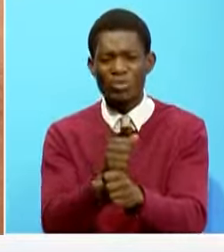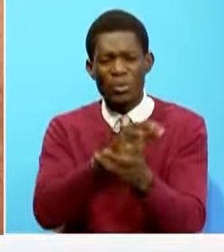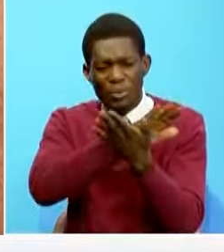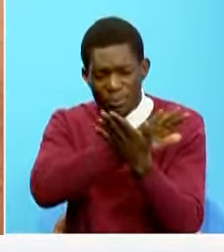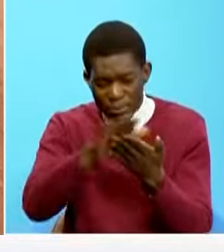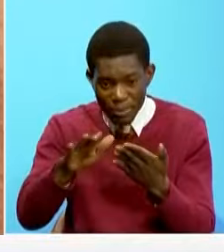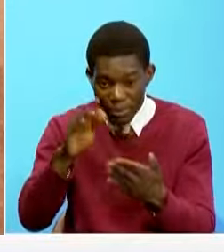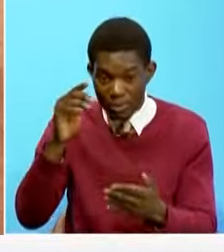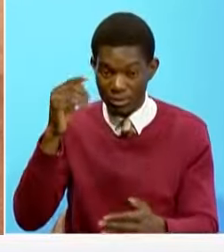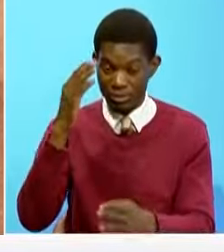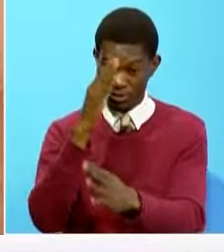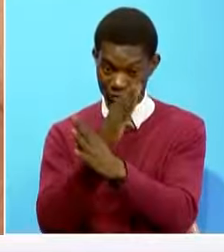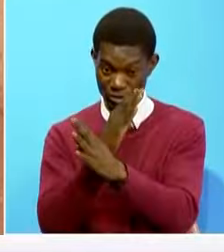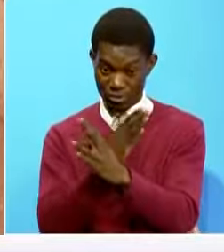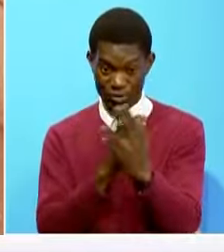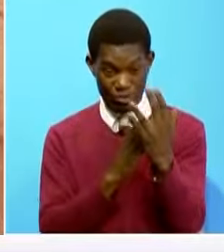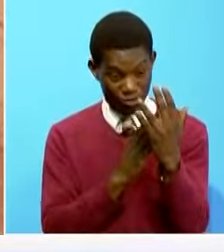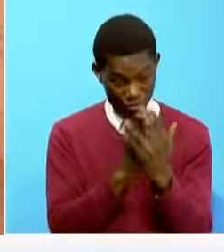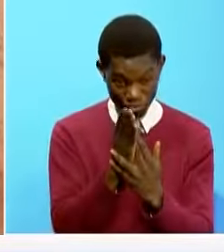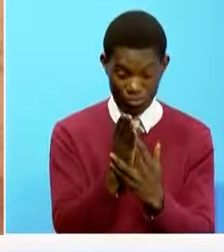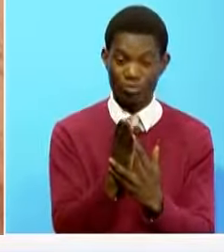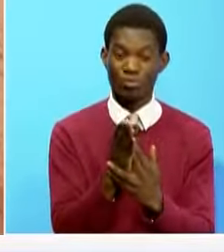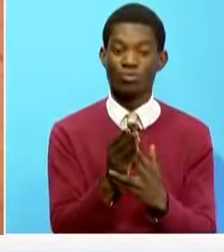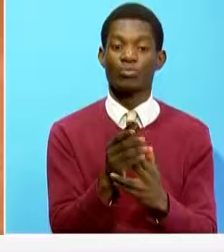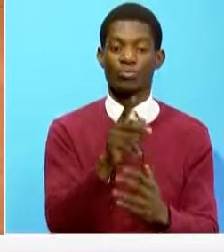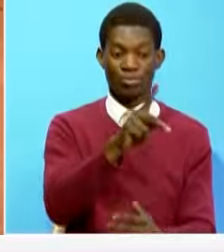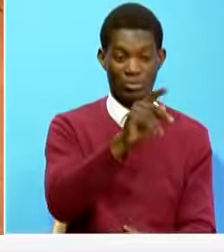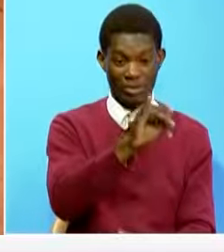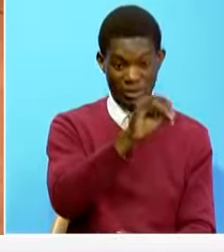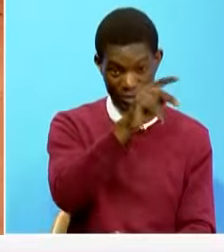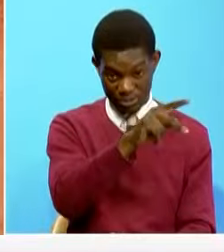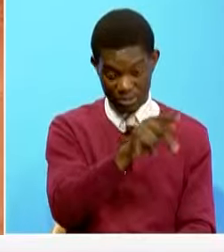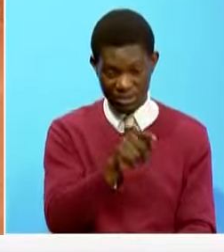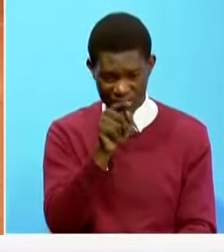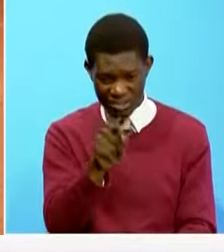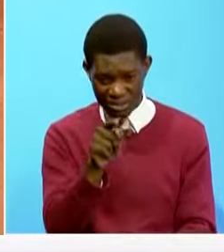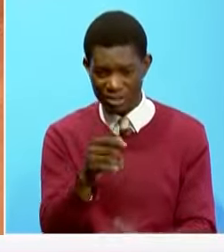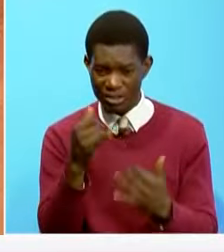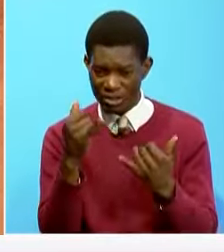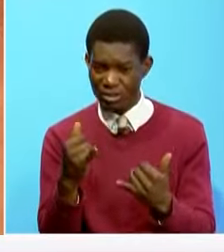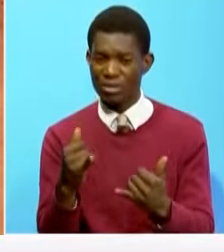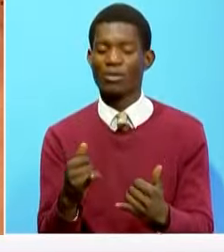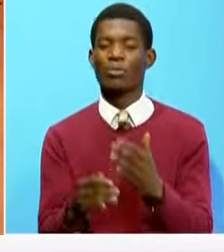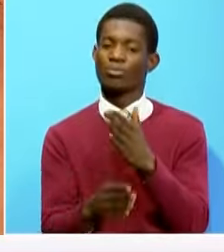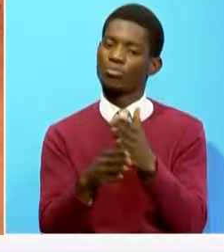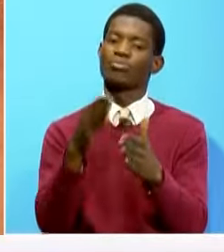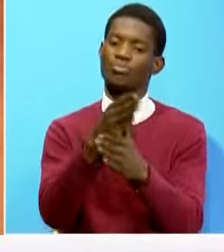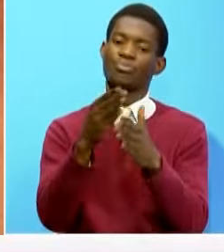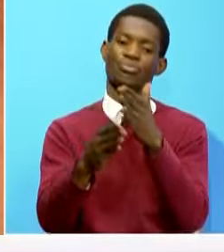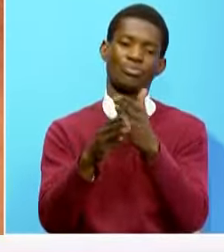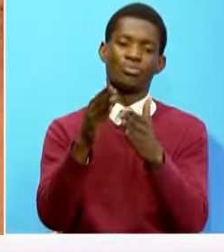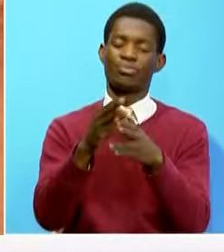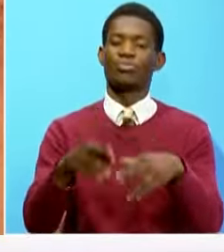through a public-private partnership, is rehabilitating, constructing, and upgrading the road. Minister